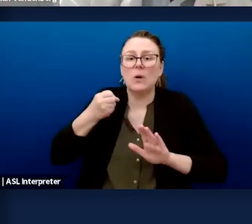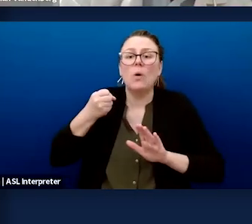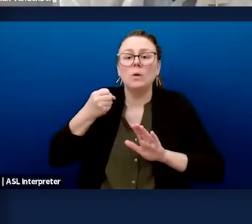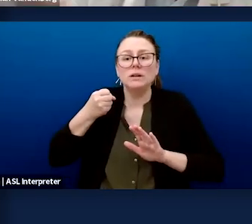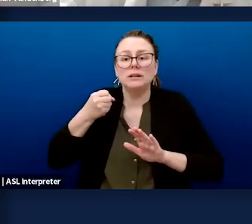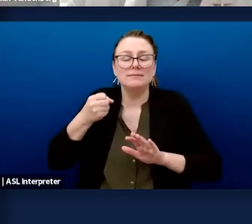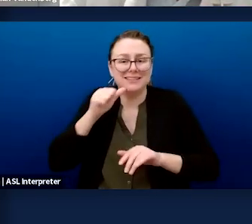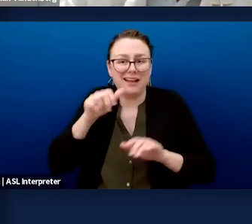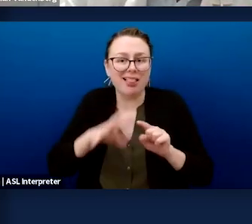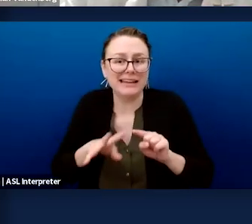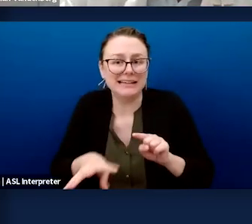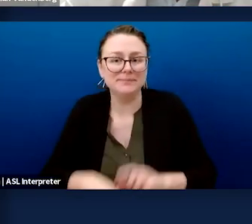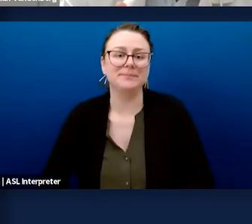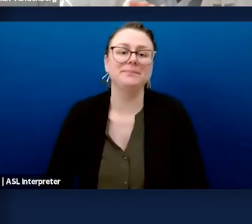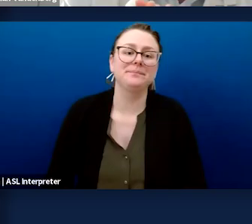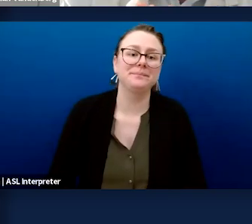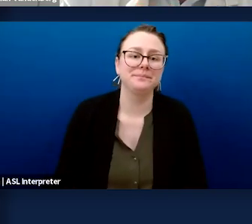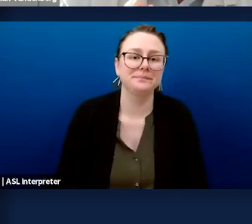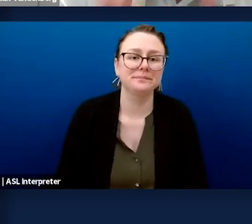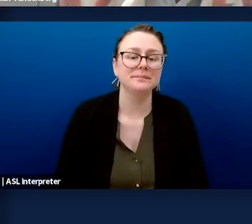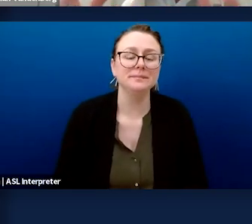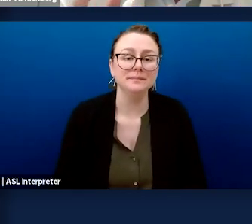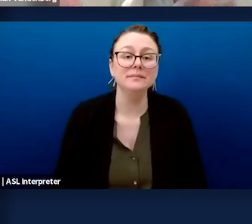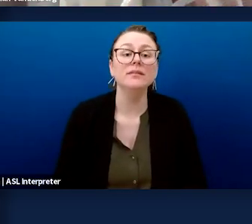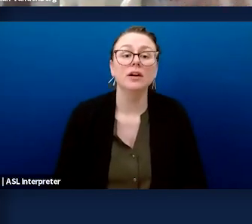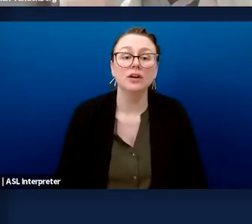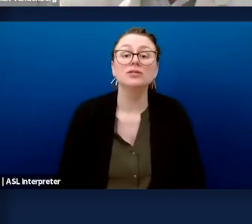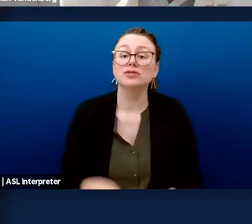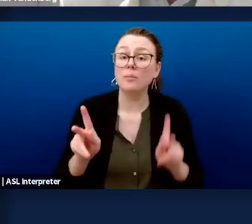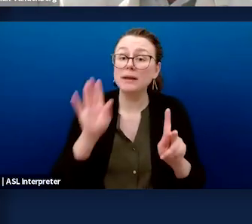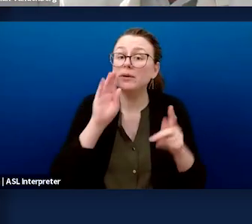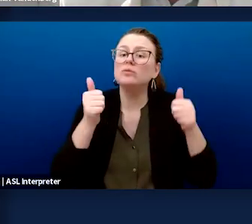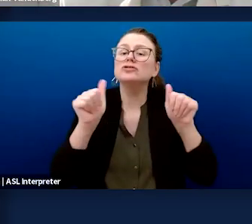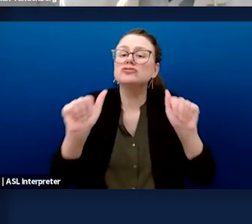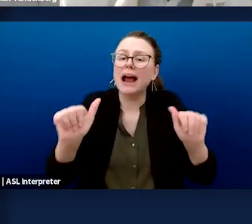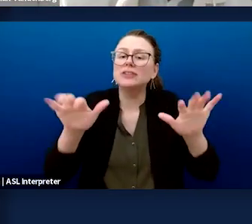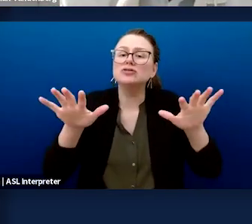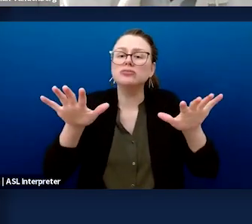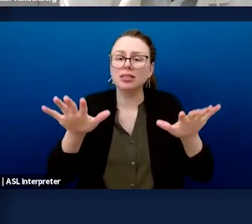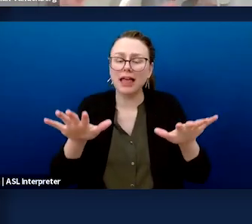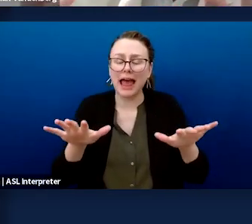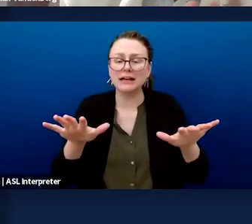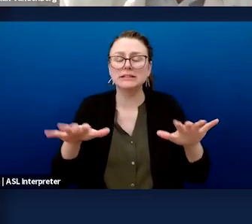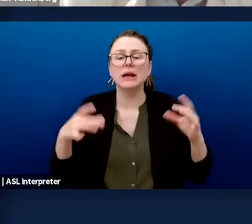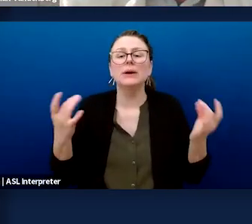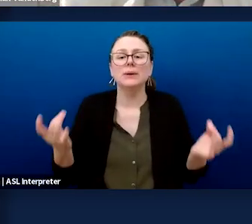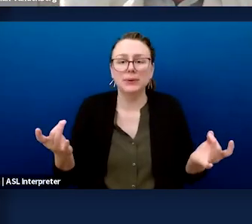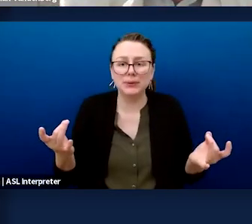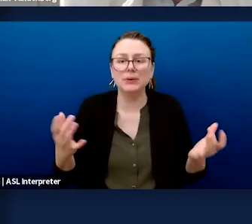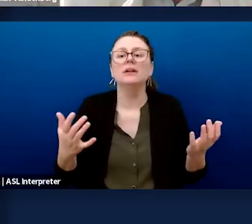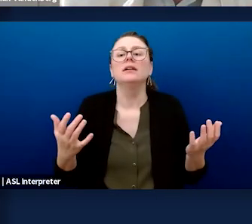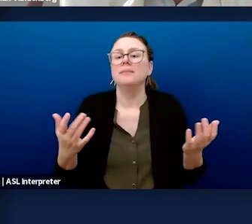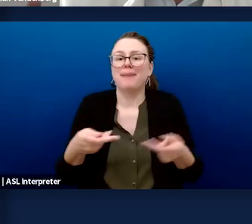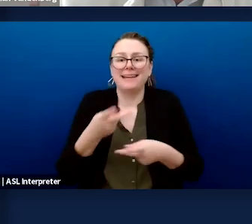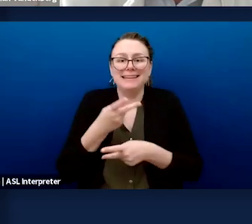in. Then people will try and relax and have a bowel movement by relaxing